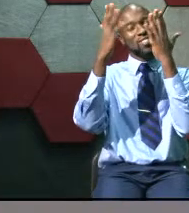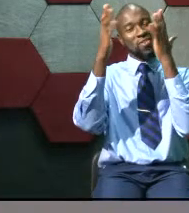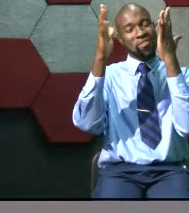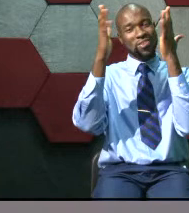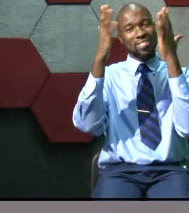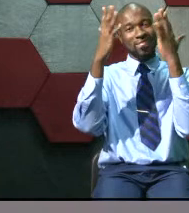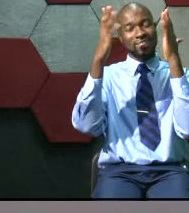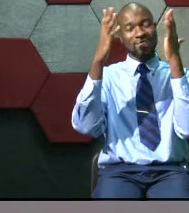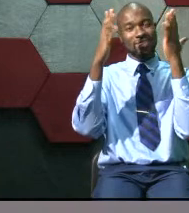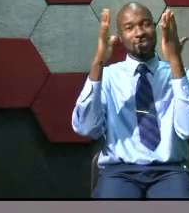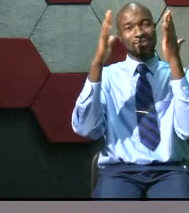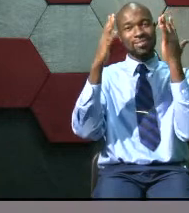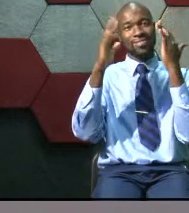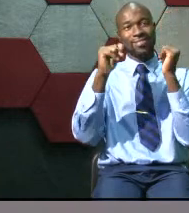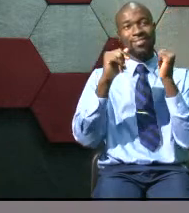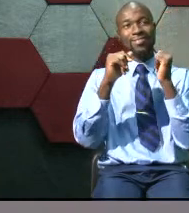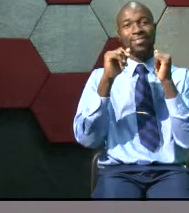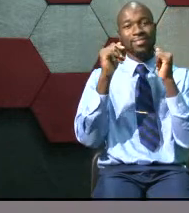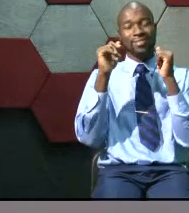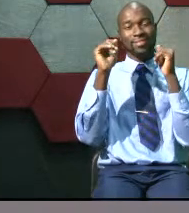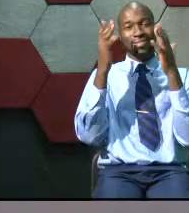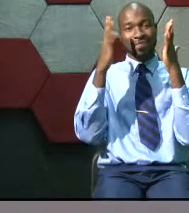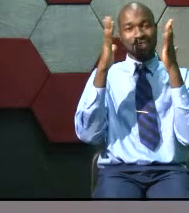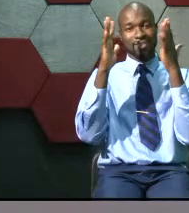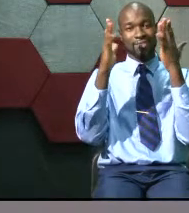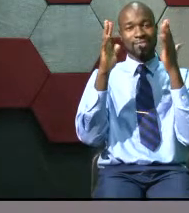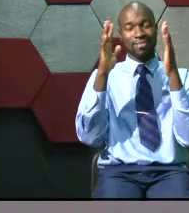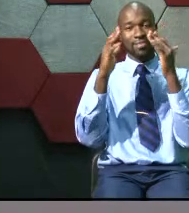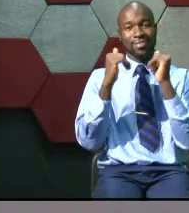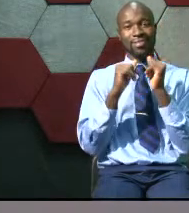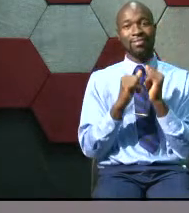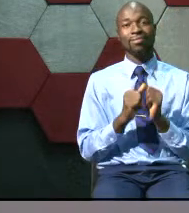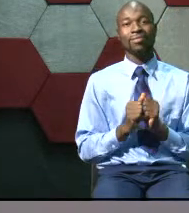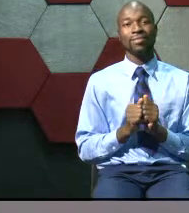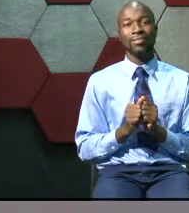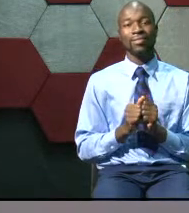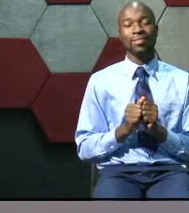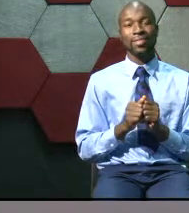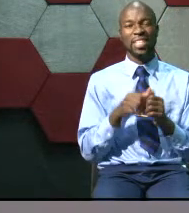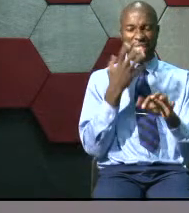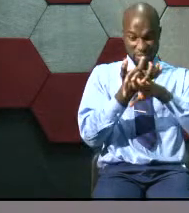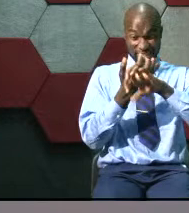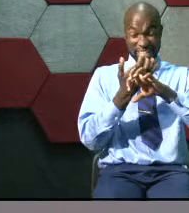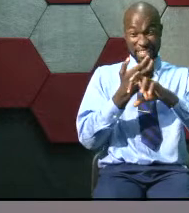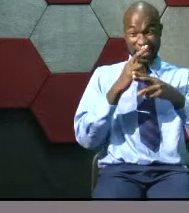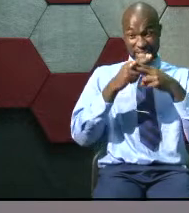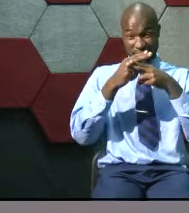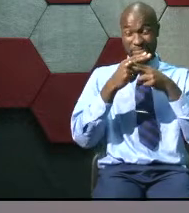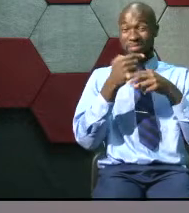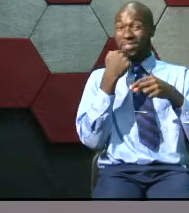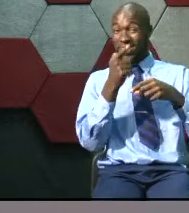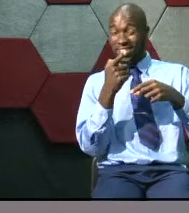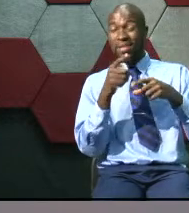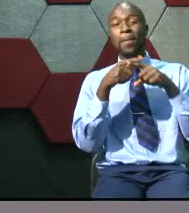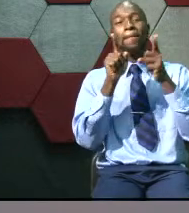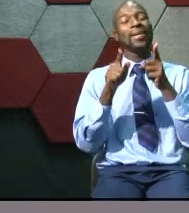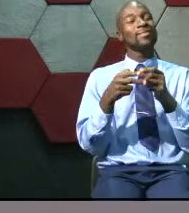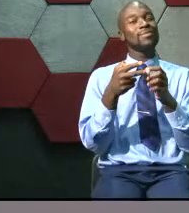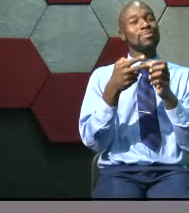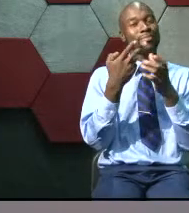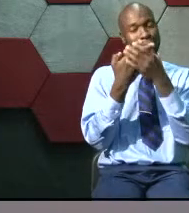Congratulations, Habir and Lakshi. Sorry, that is a difficult name even for me. But the